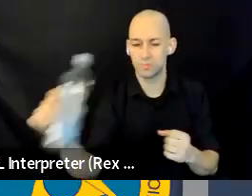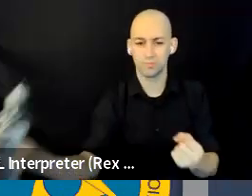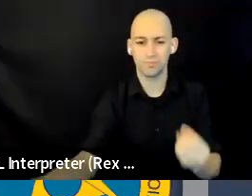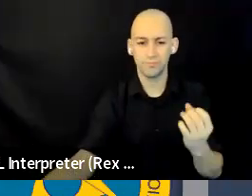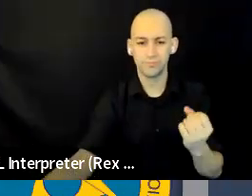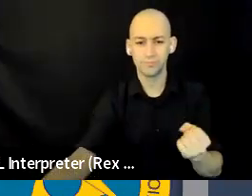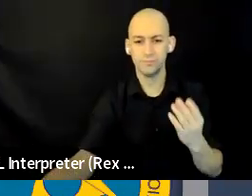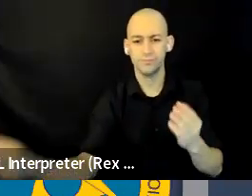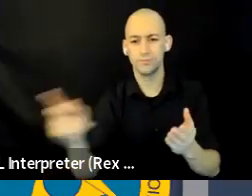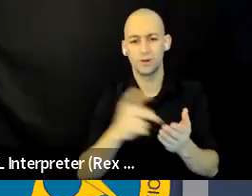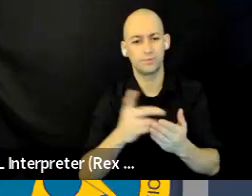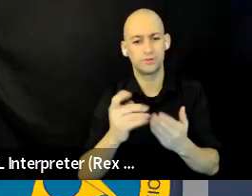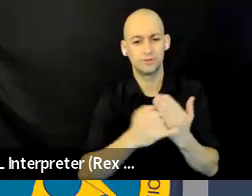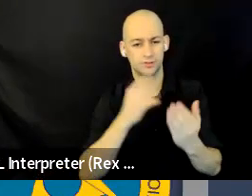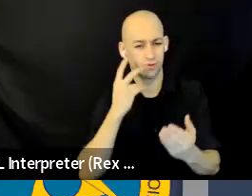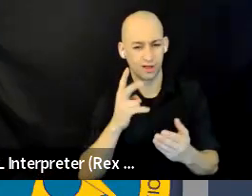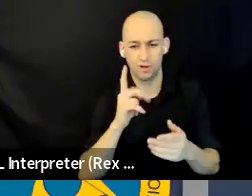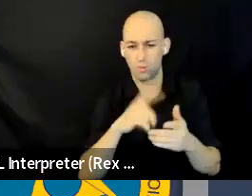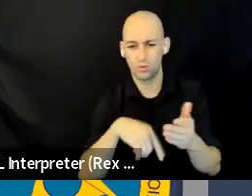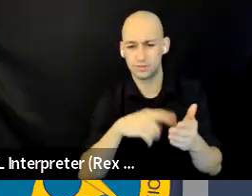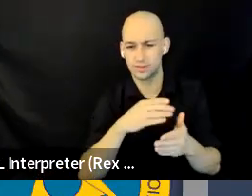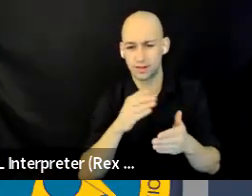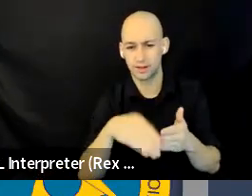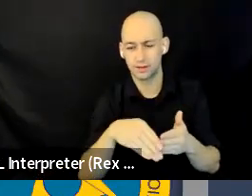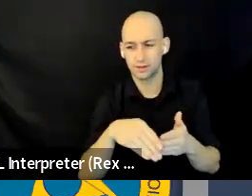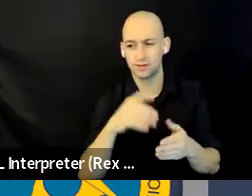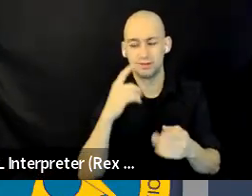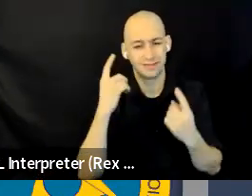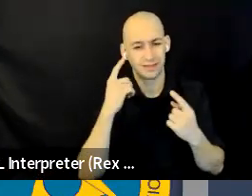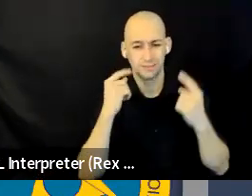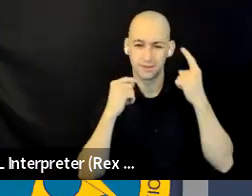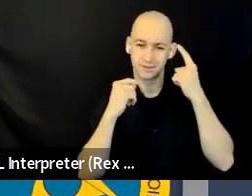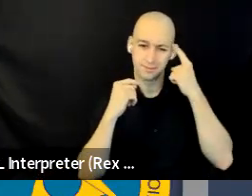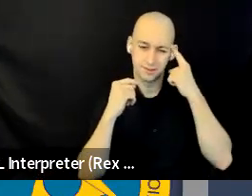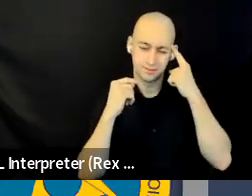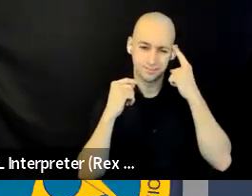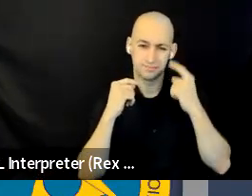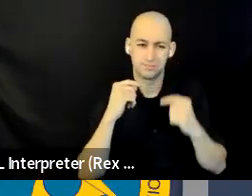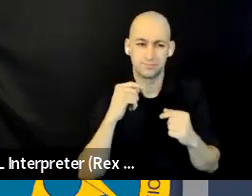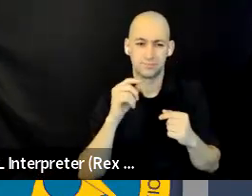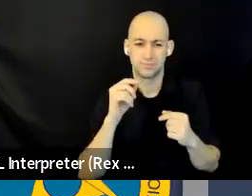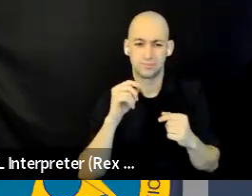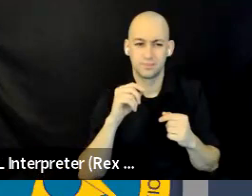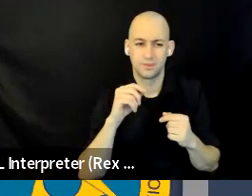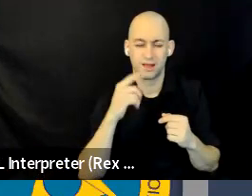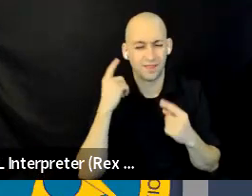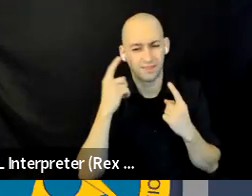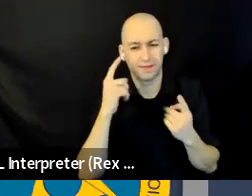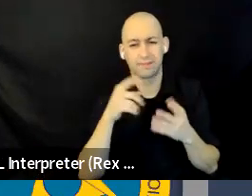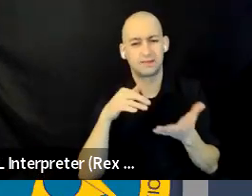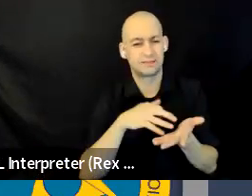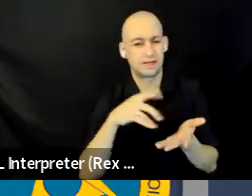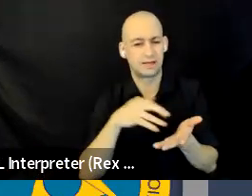that you're looking at? Gosh, if I remember off the top of my head, I think the study, we actually pulled